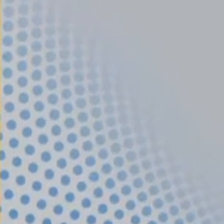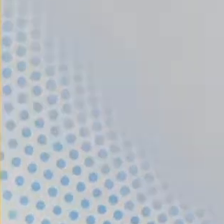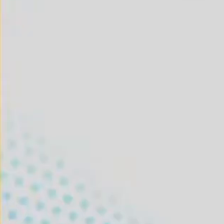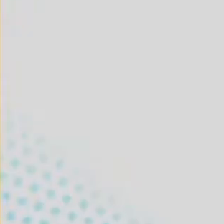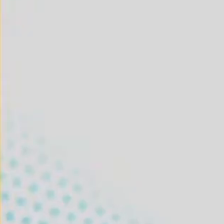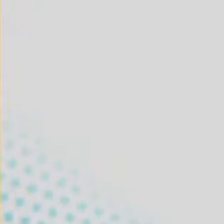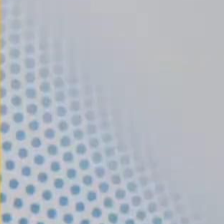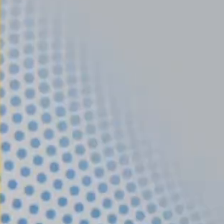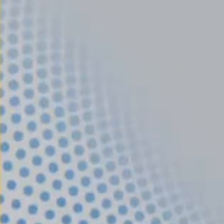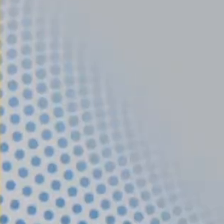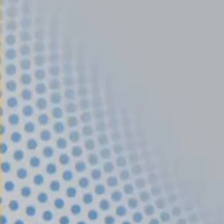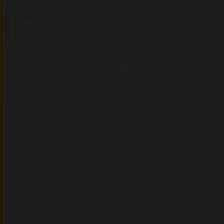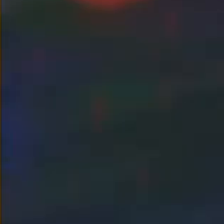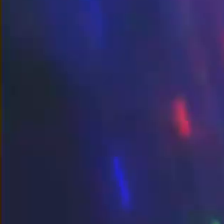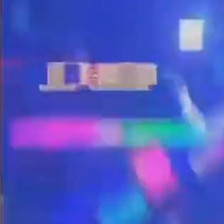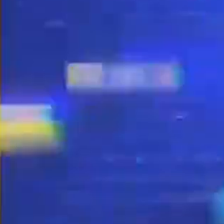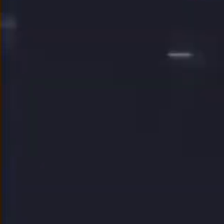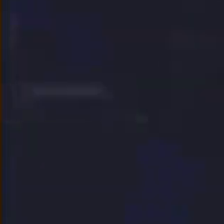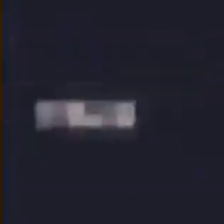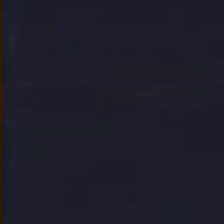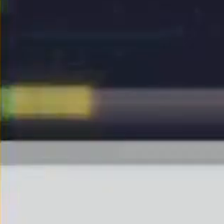Assembly.